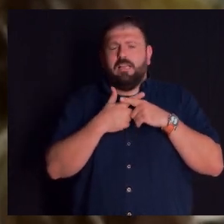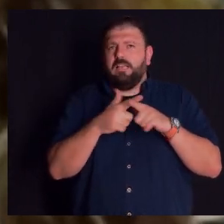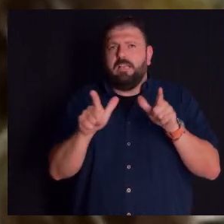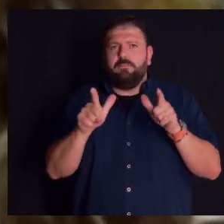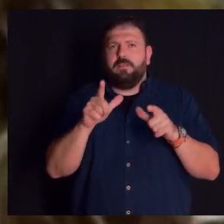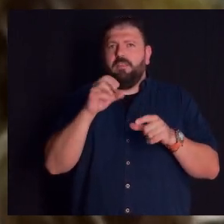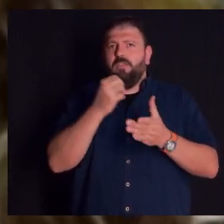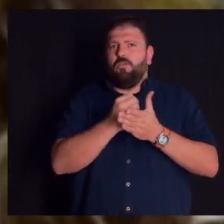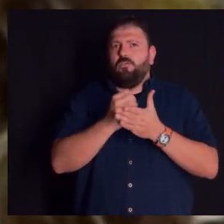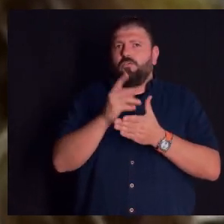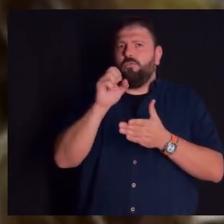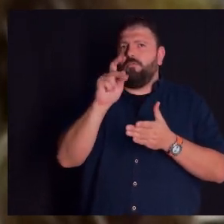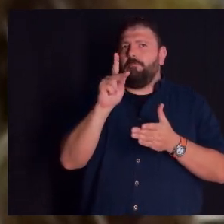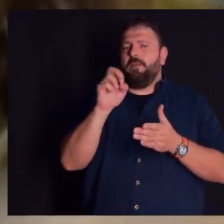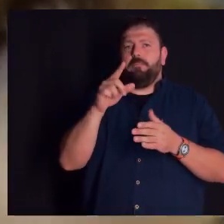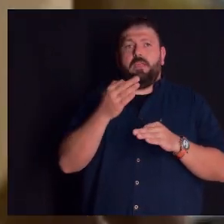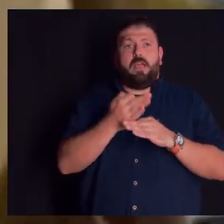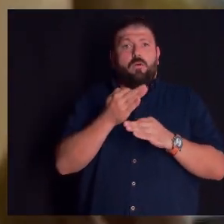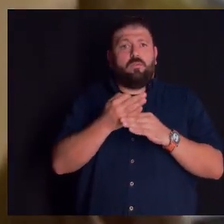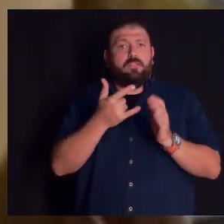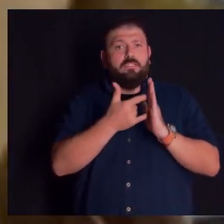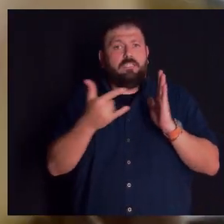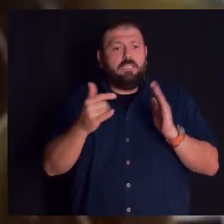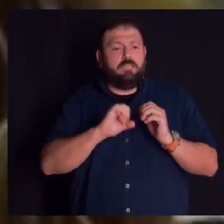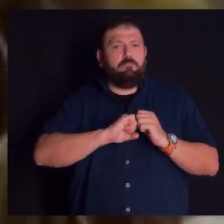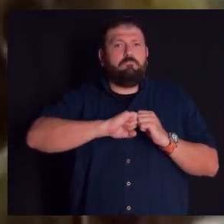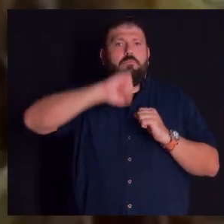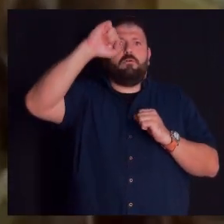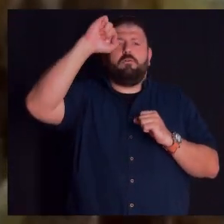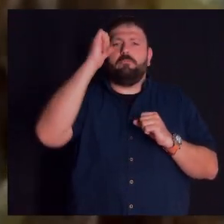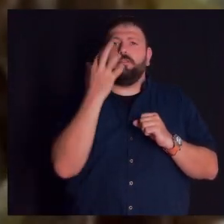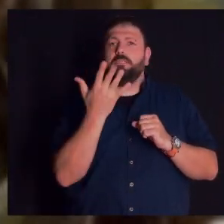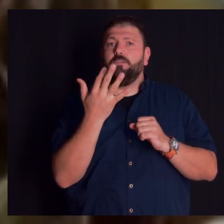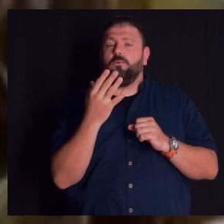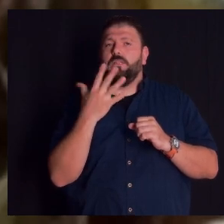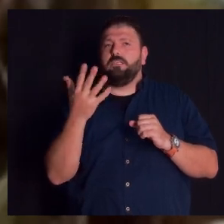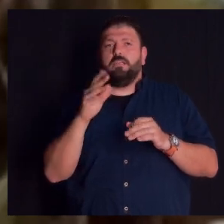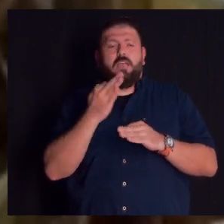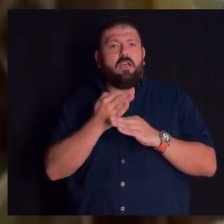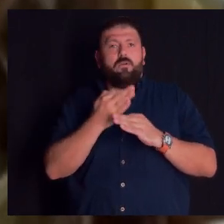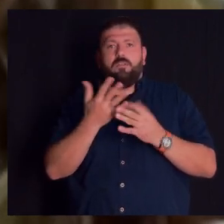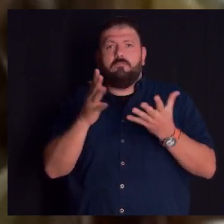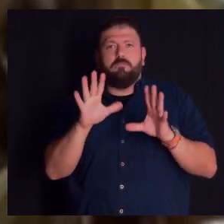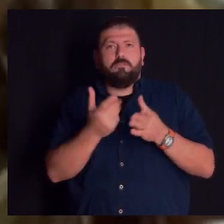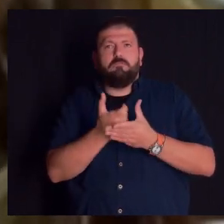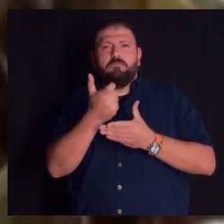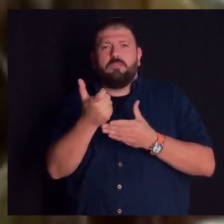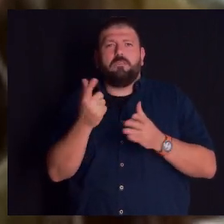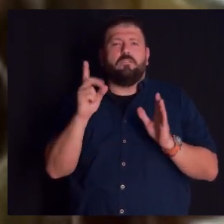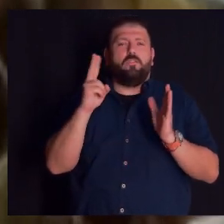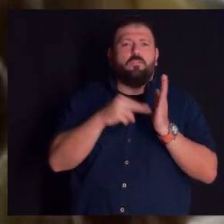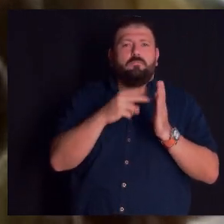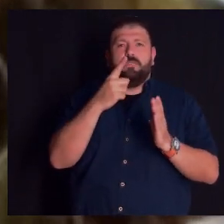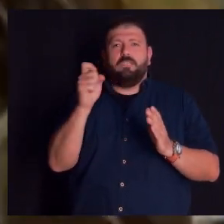and in Premier Goal, or check one up 50% from 1 year to the other. Today we're making